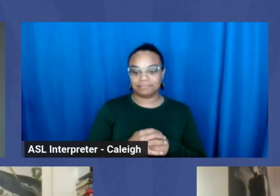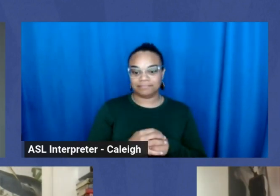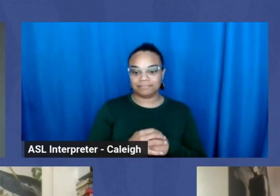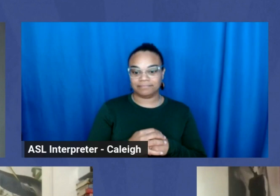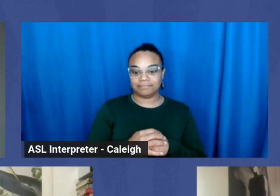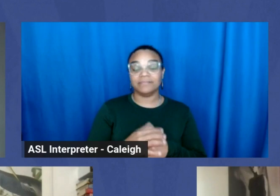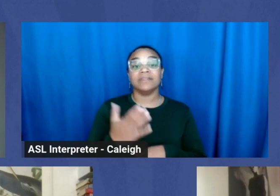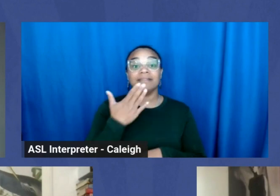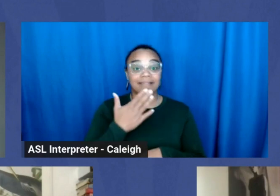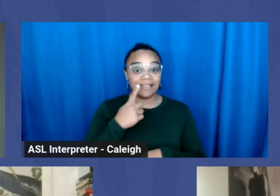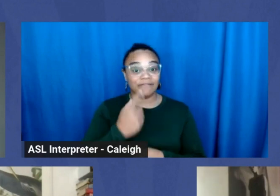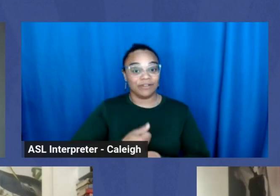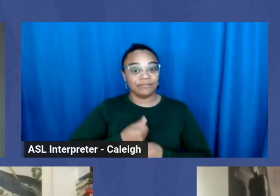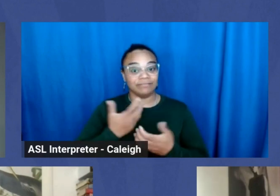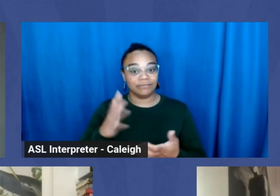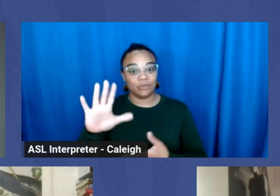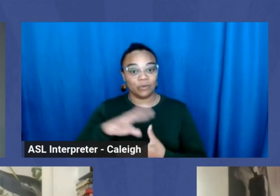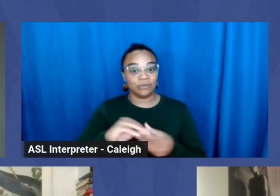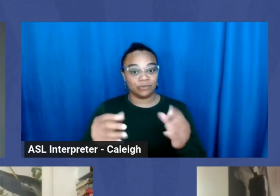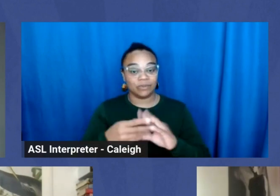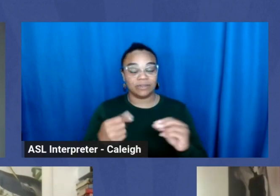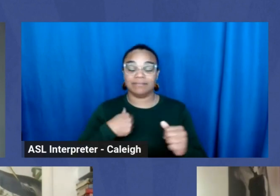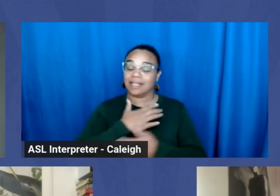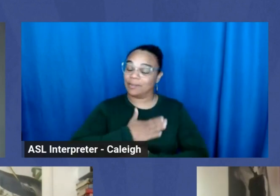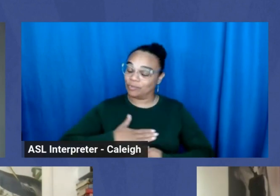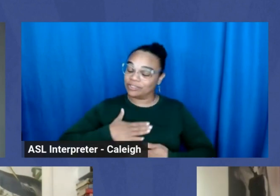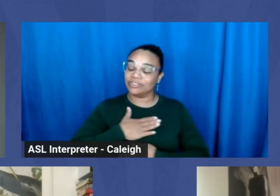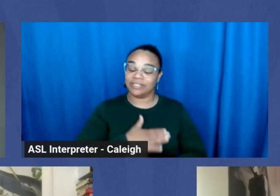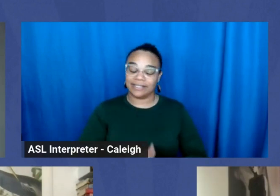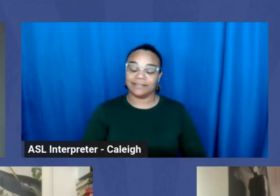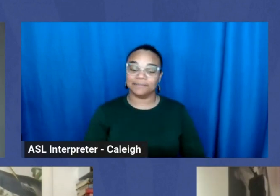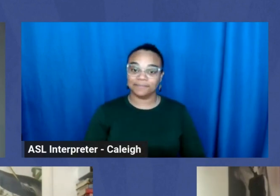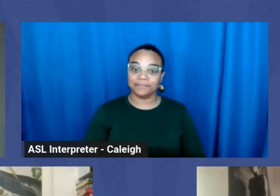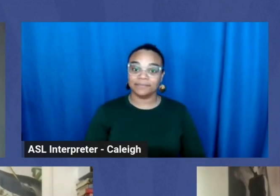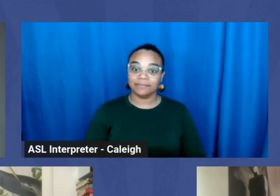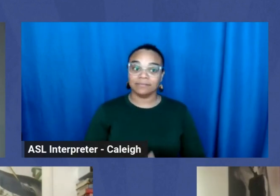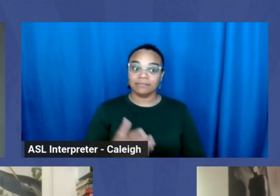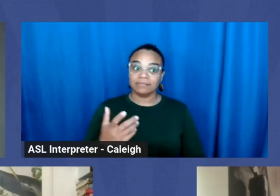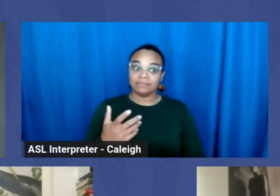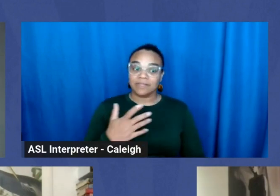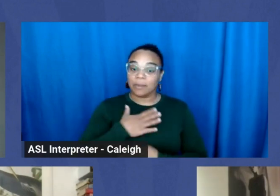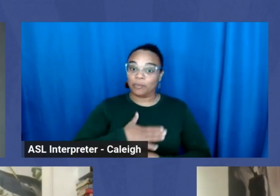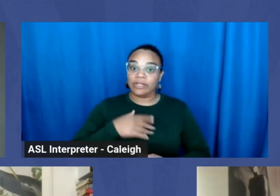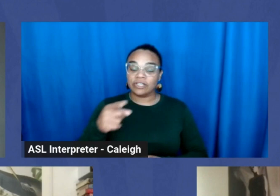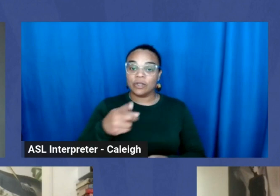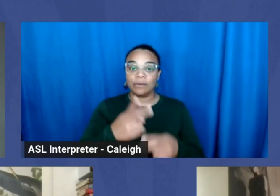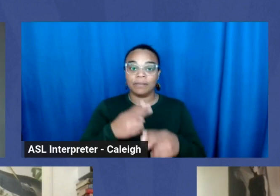Thank you for sharing your story. I appreciate that you brought up